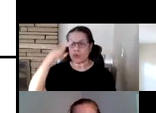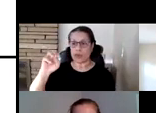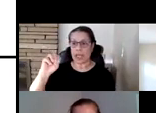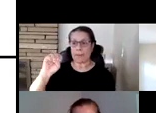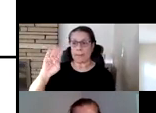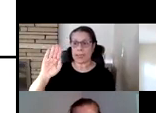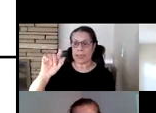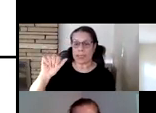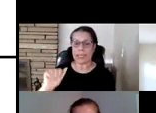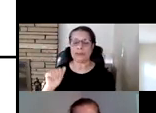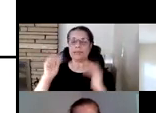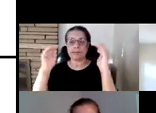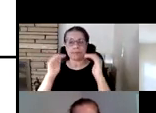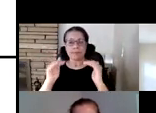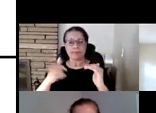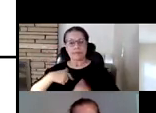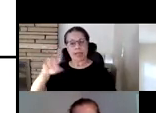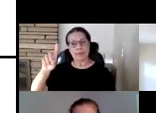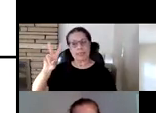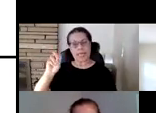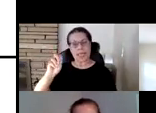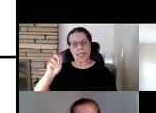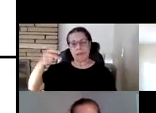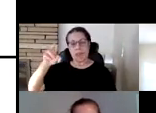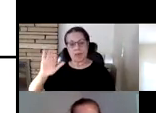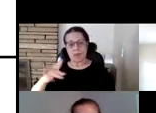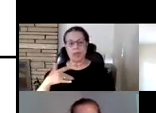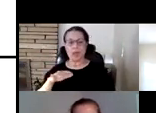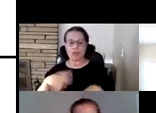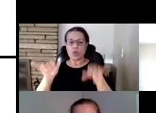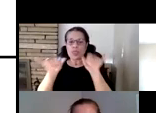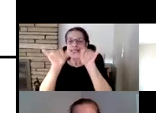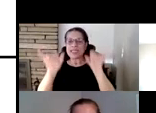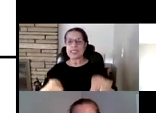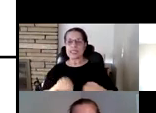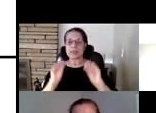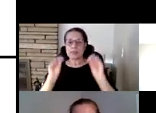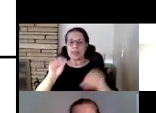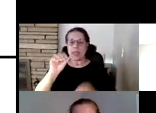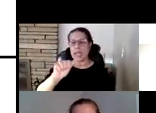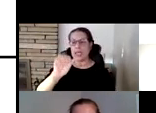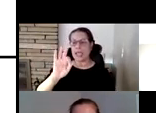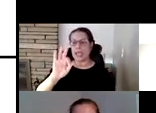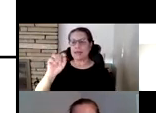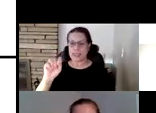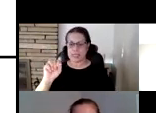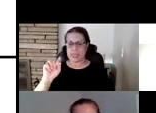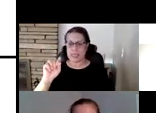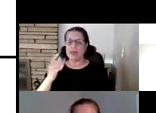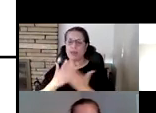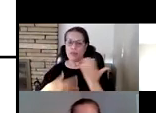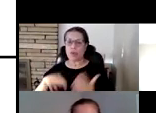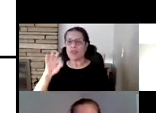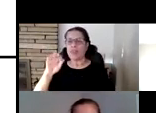Hi, my name is Dave Perry. I am the Director of System Installation for the AFC2 portion of Fair